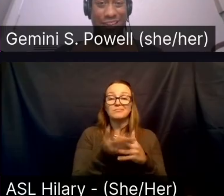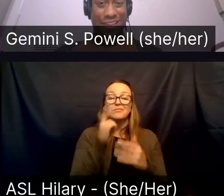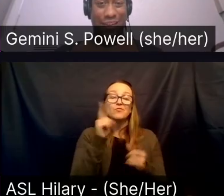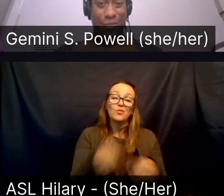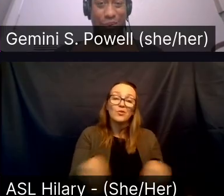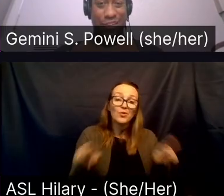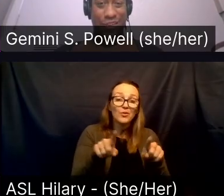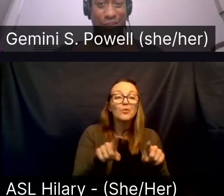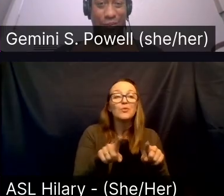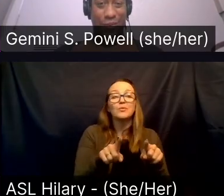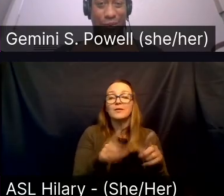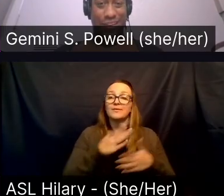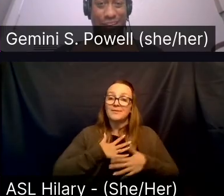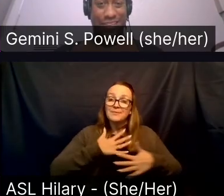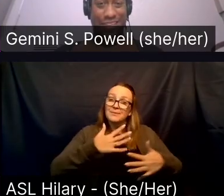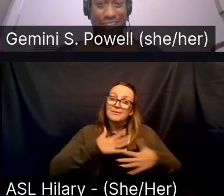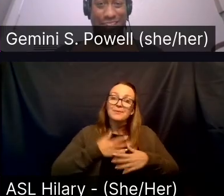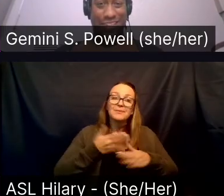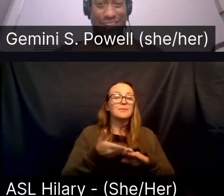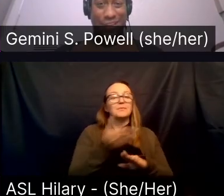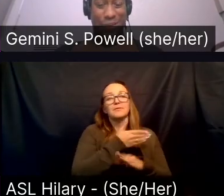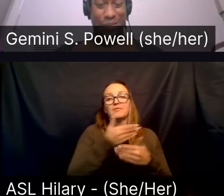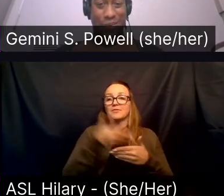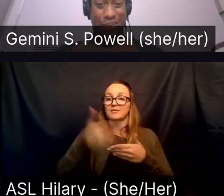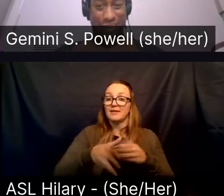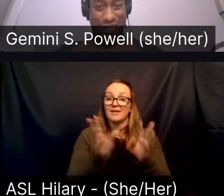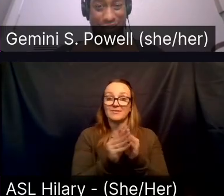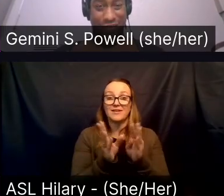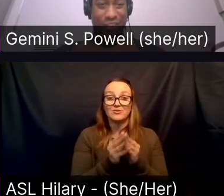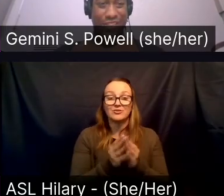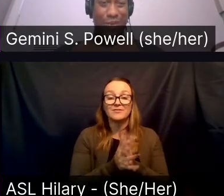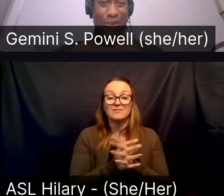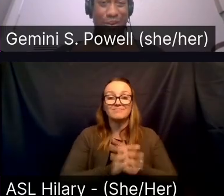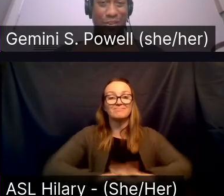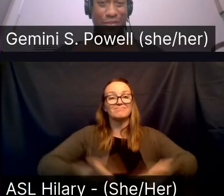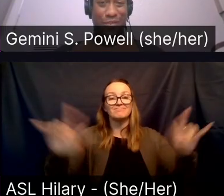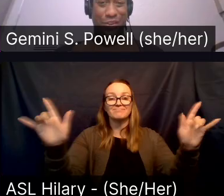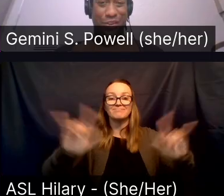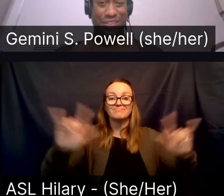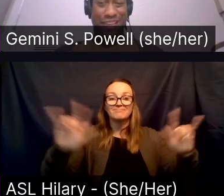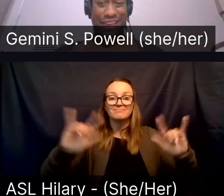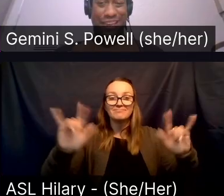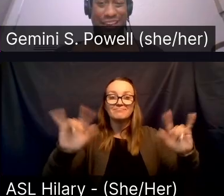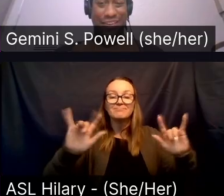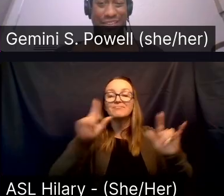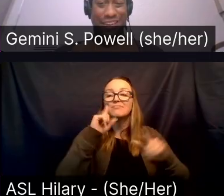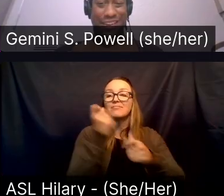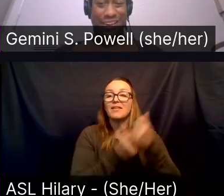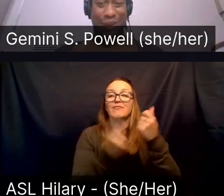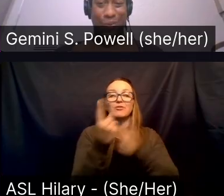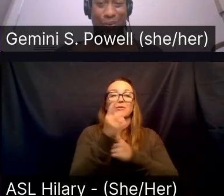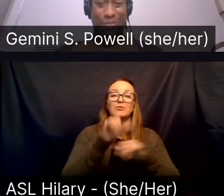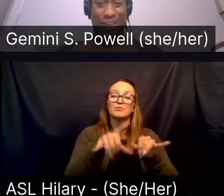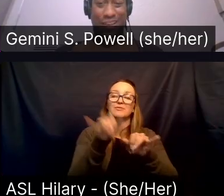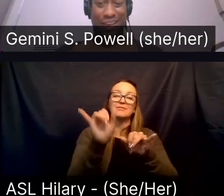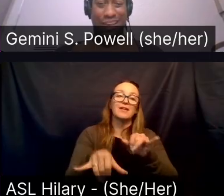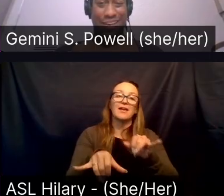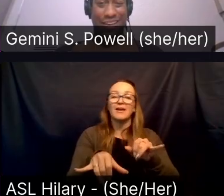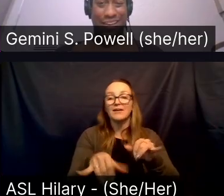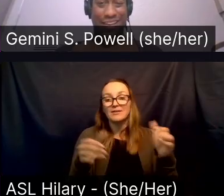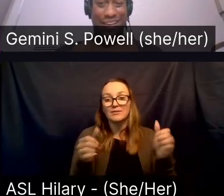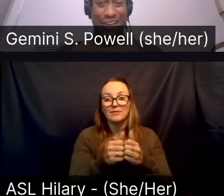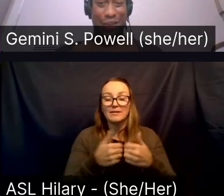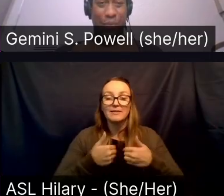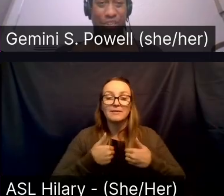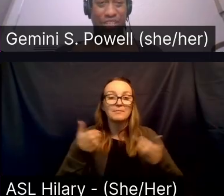to get a breathing room before the next session. Much love to every single one of you for staying here, sticking it out with me,